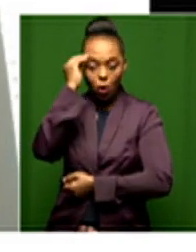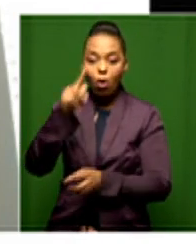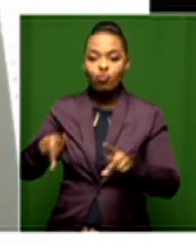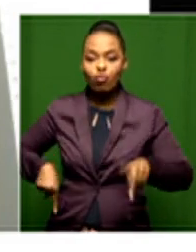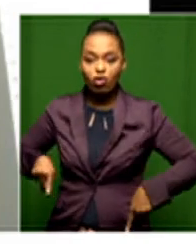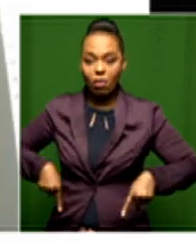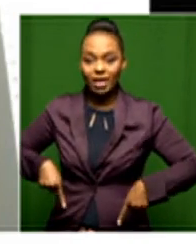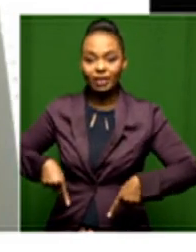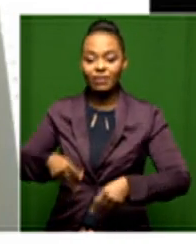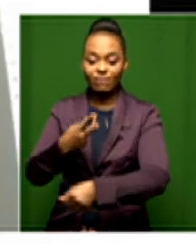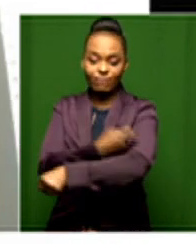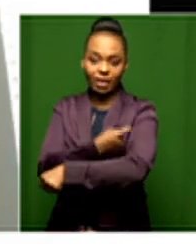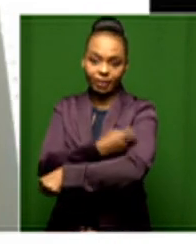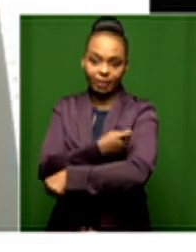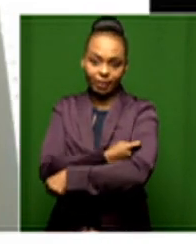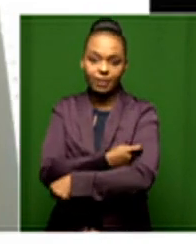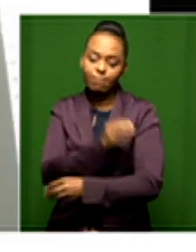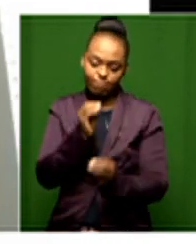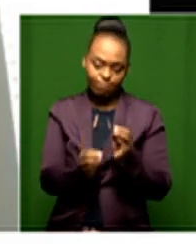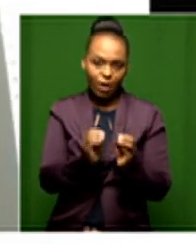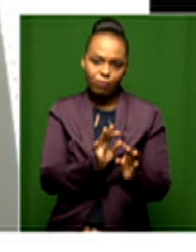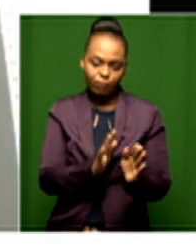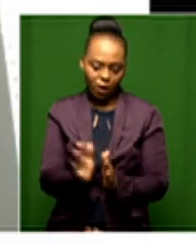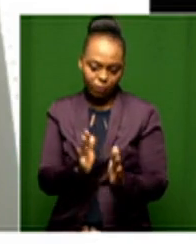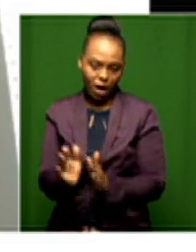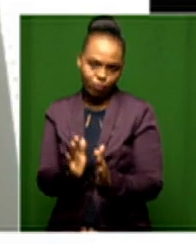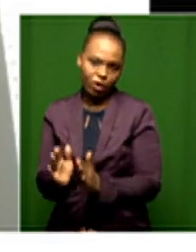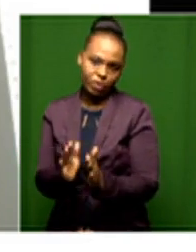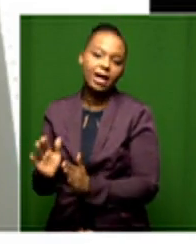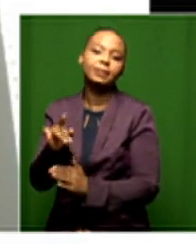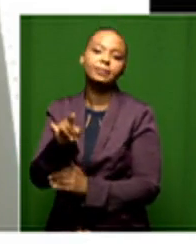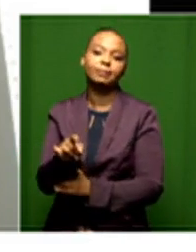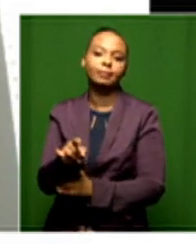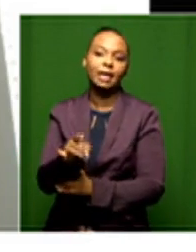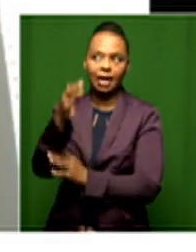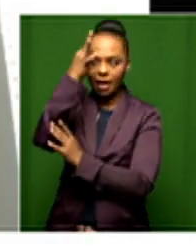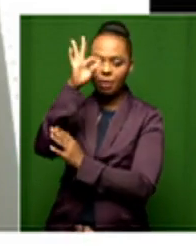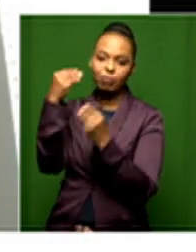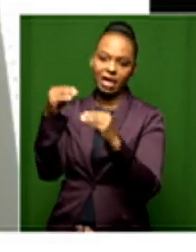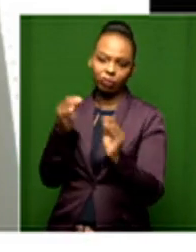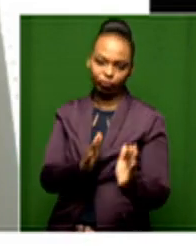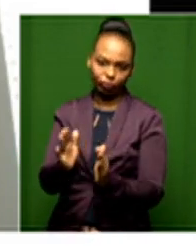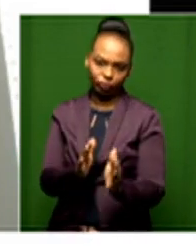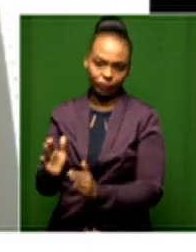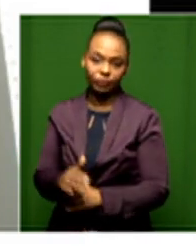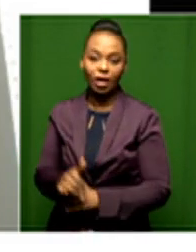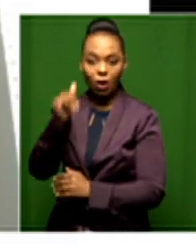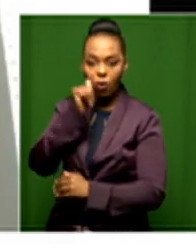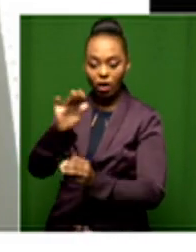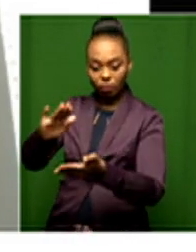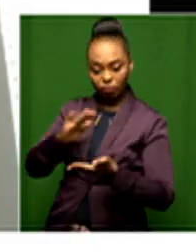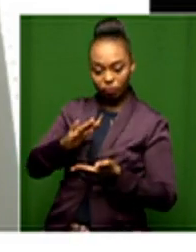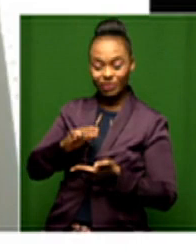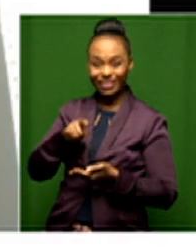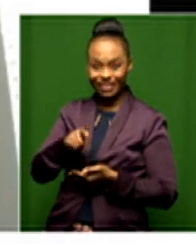is at the moment being done by government. So immediately the vaccines arrive, and in